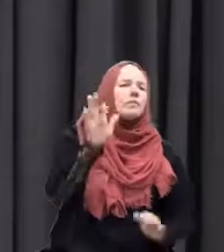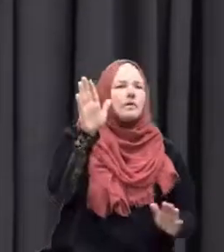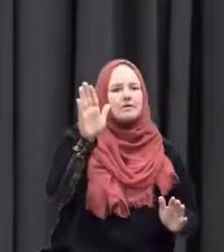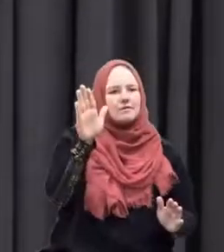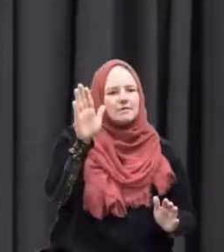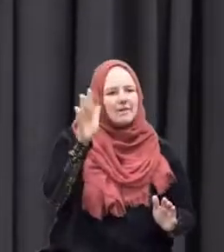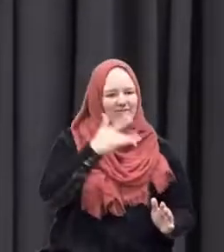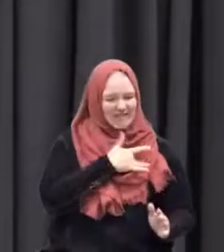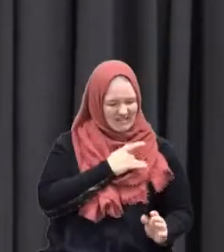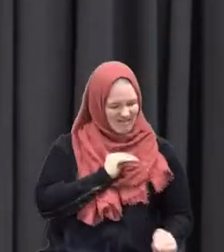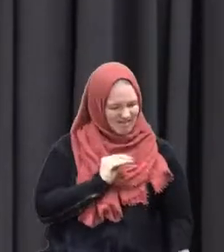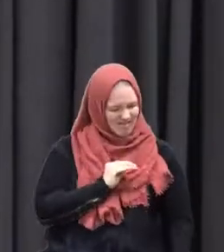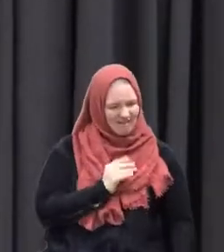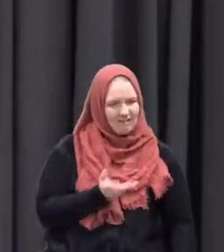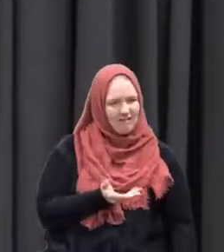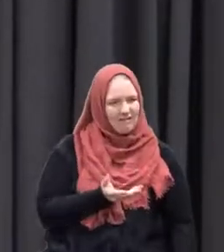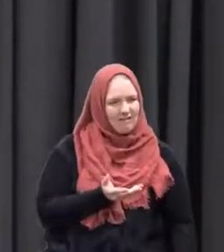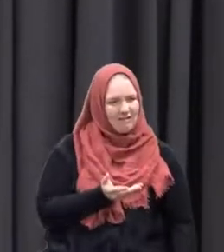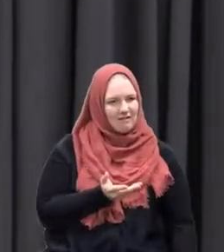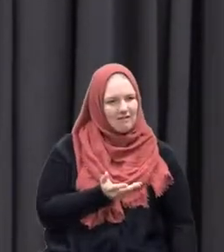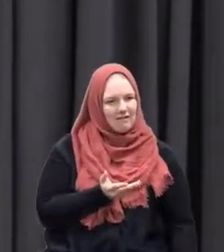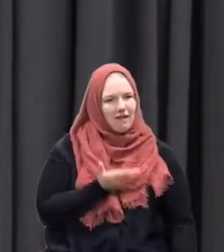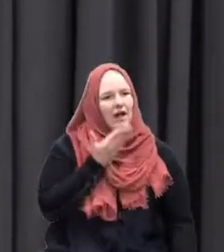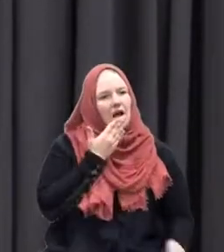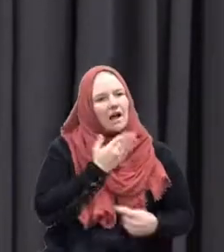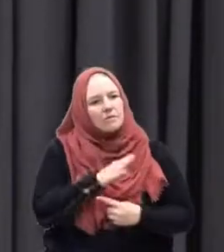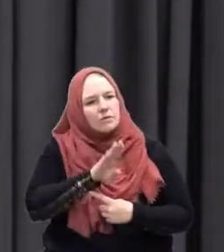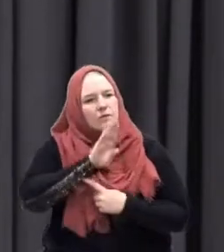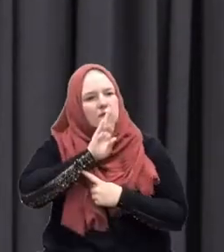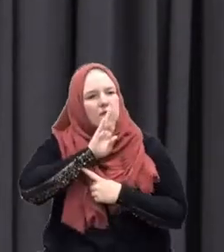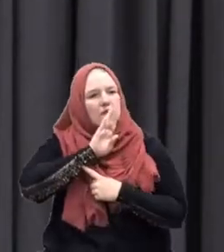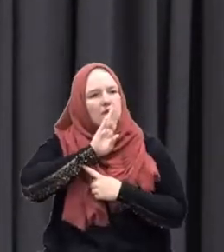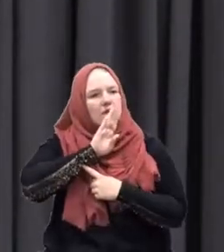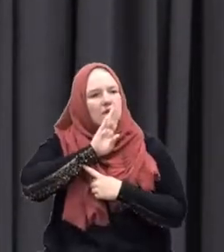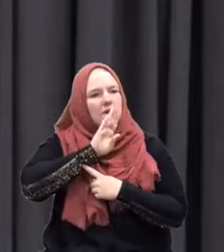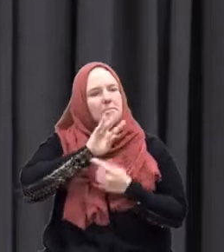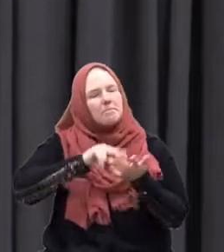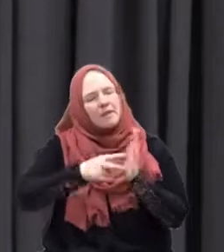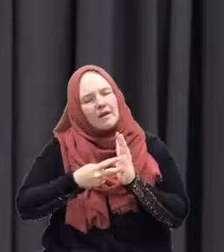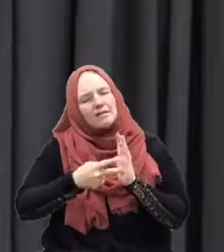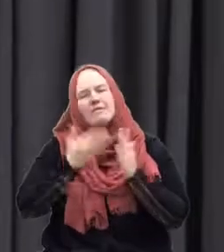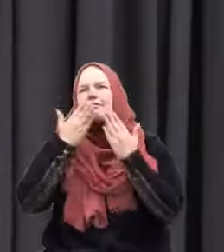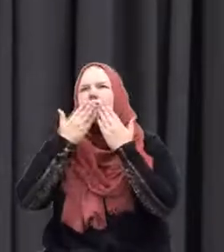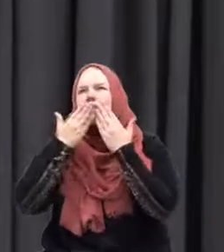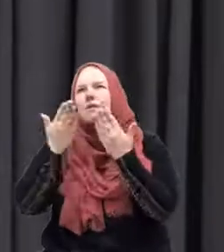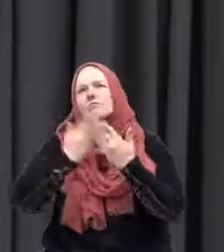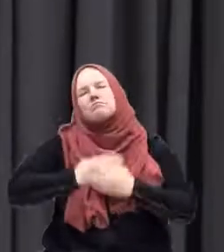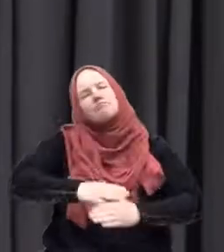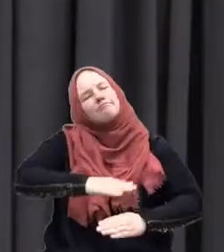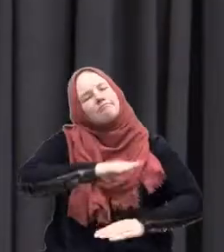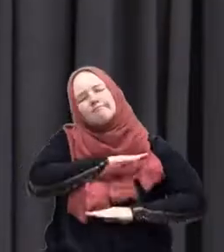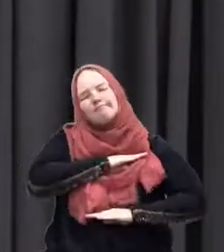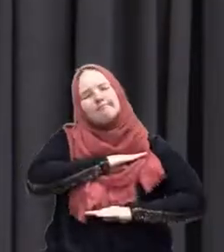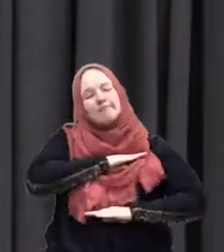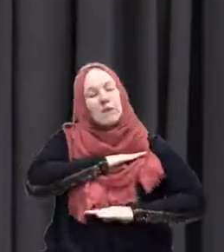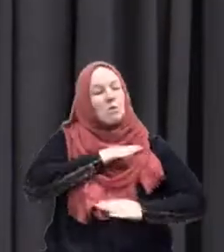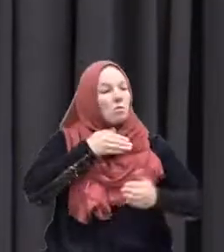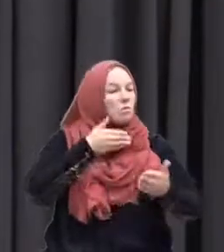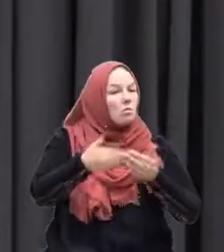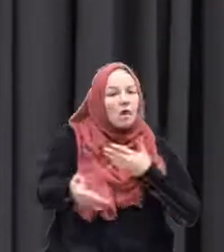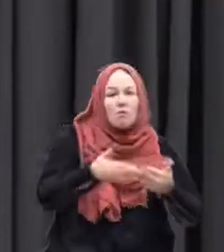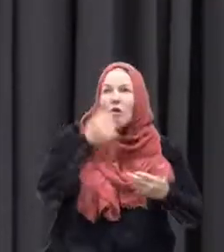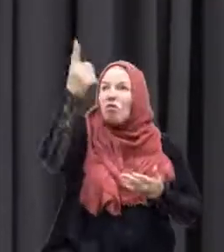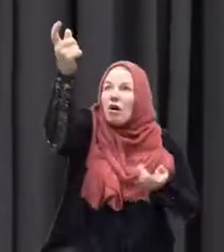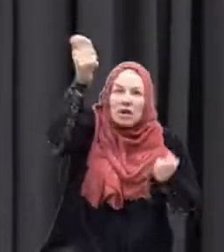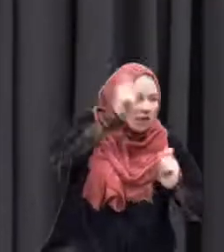There is no but. Alhamdulillah means, I am satisfied. Whatever Allah gives me, whatever